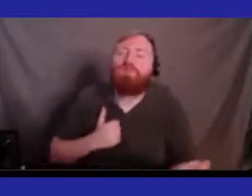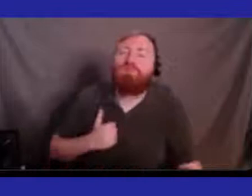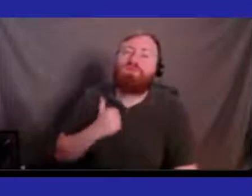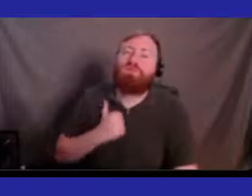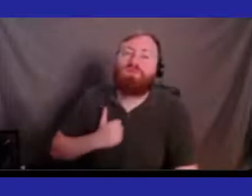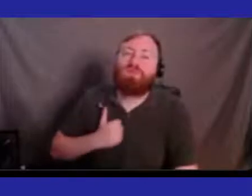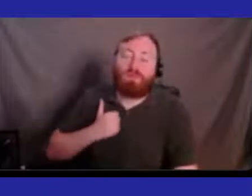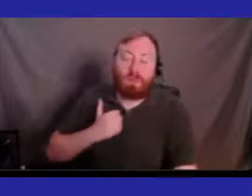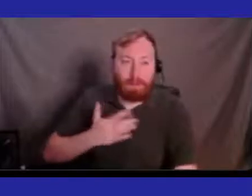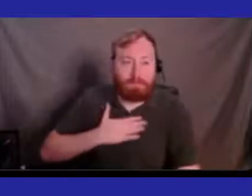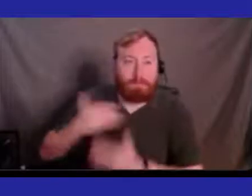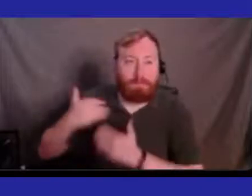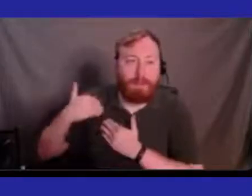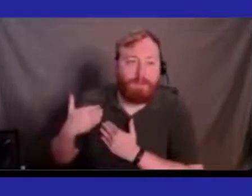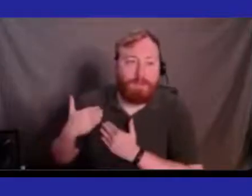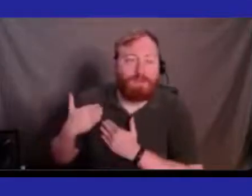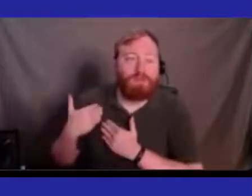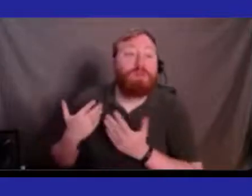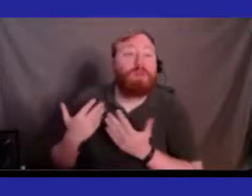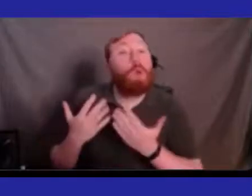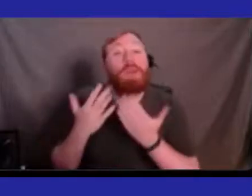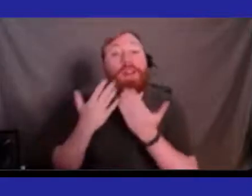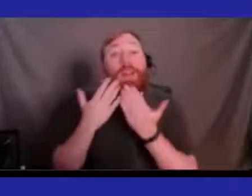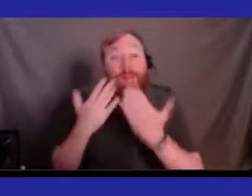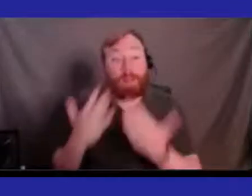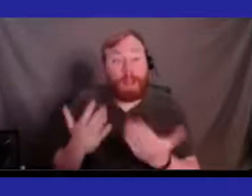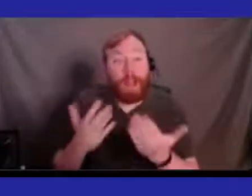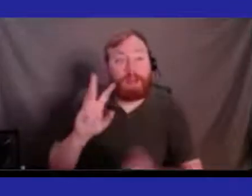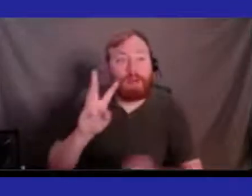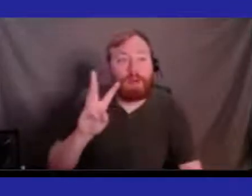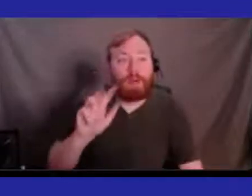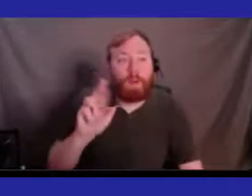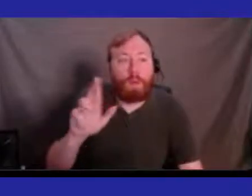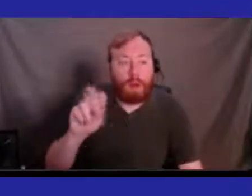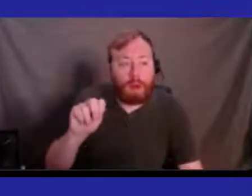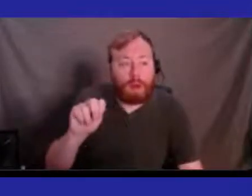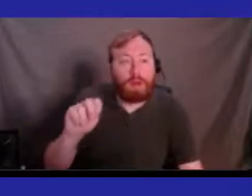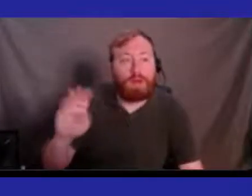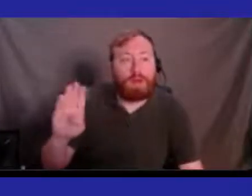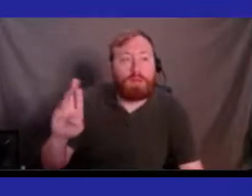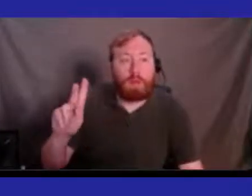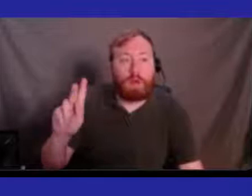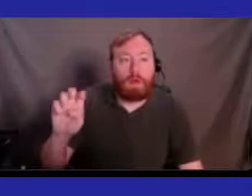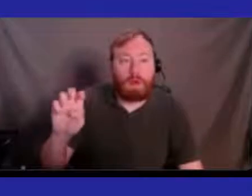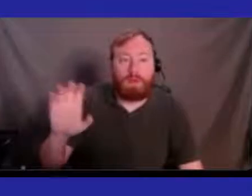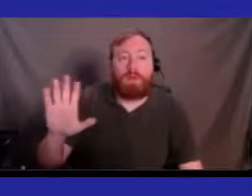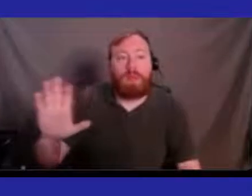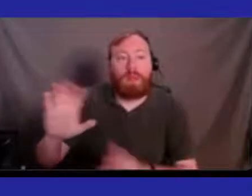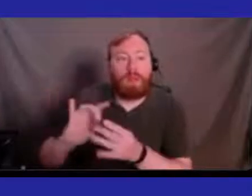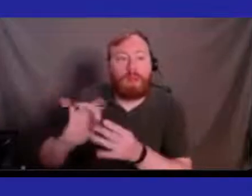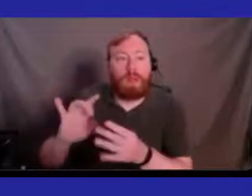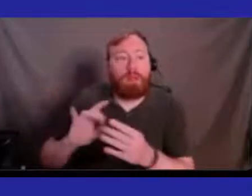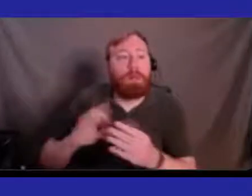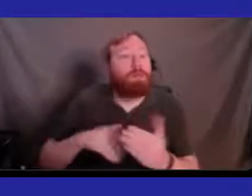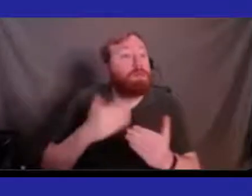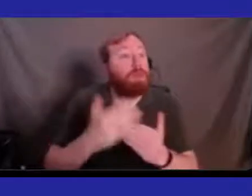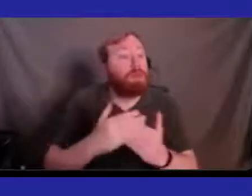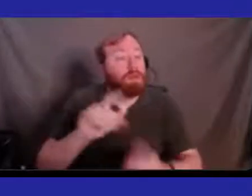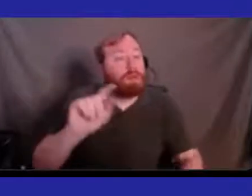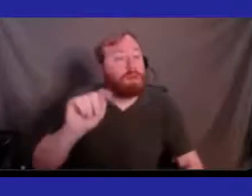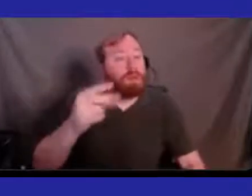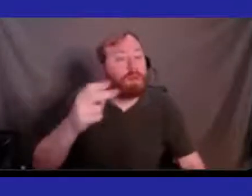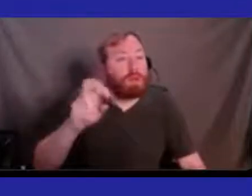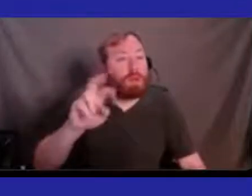my fault. I wanted to thank Warren Burke for his comments, and our next speaker is Teresa Scavo, CAB Chair, Coney